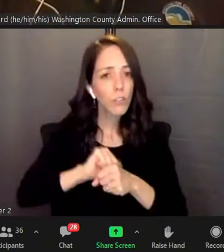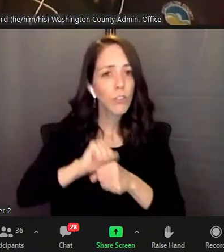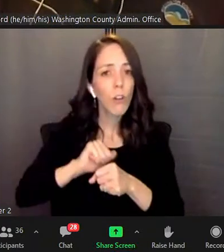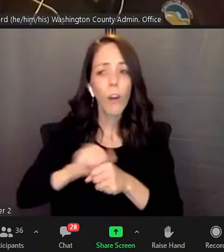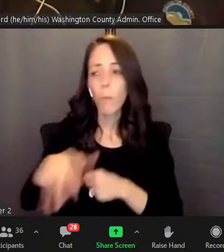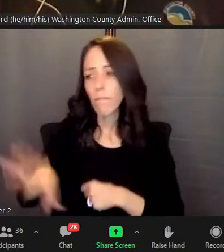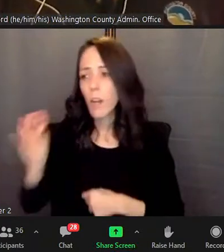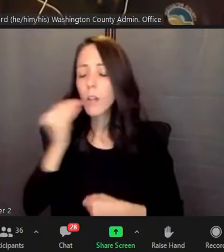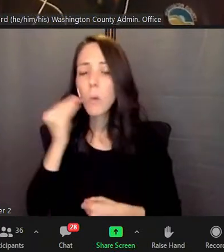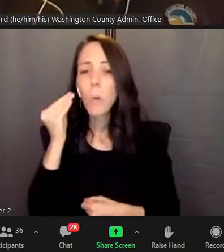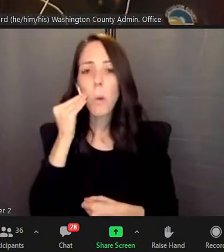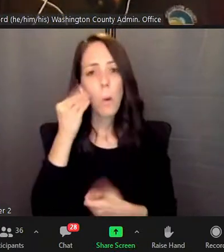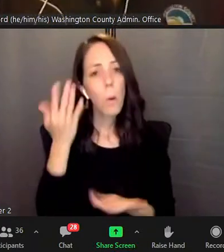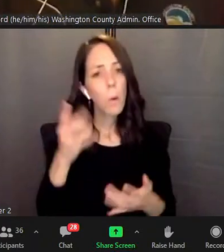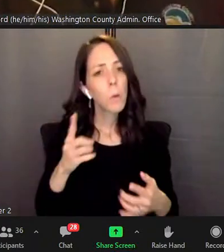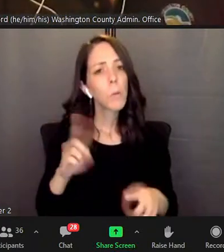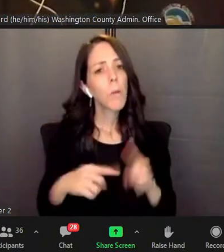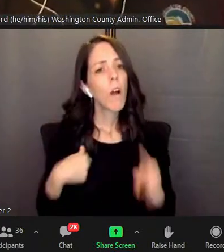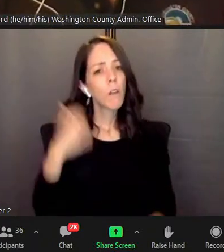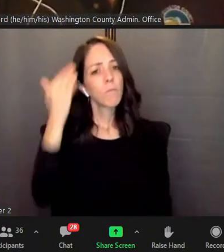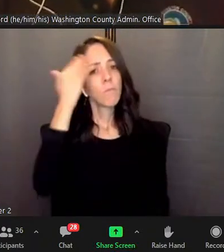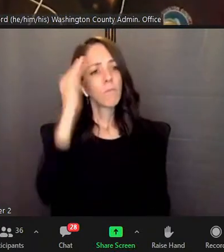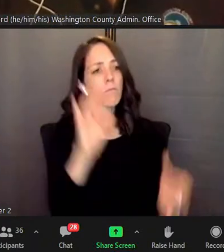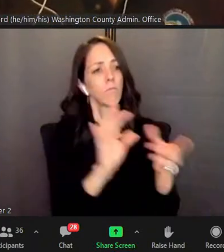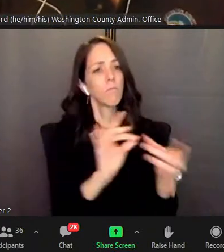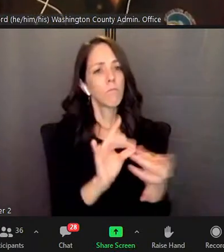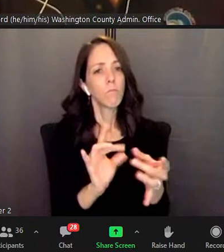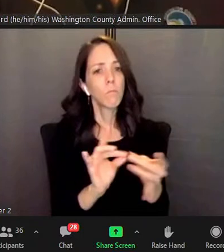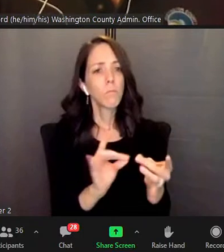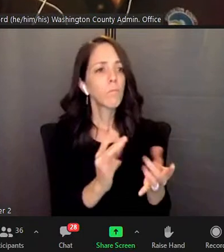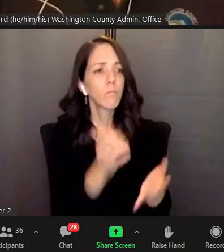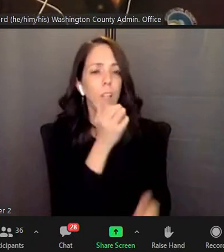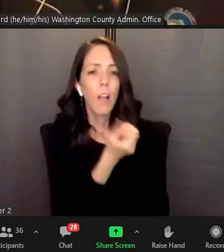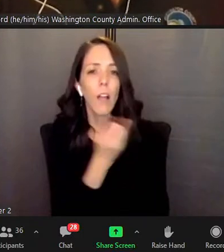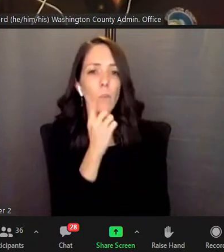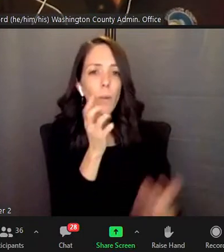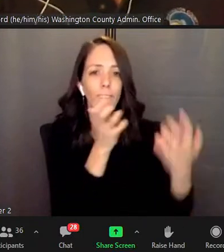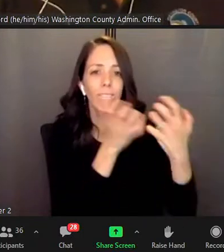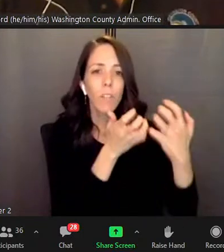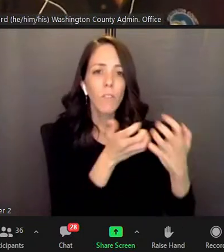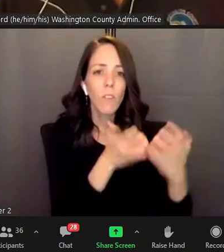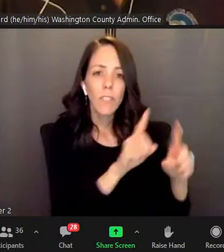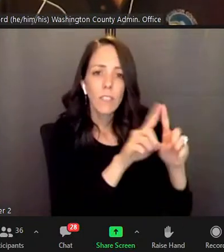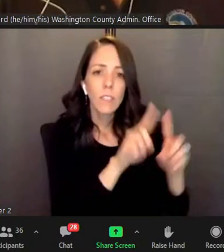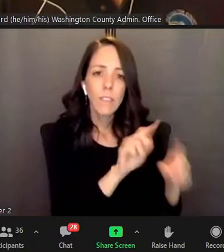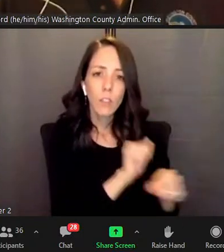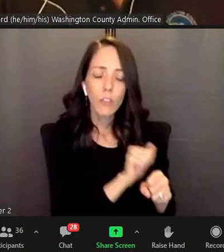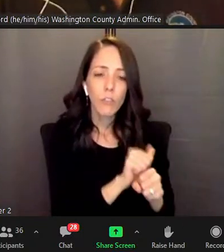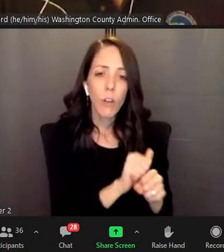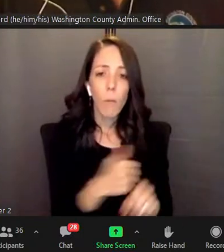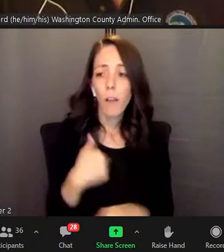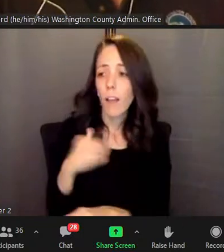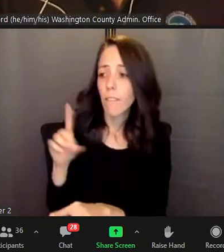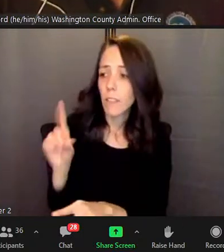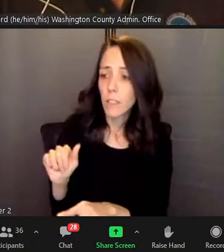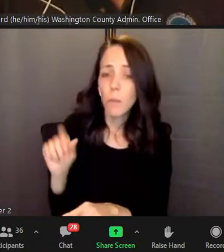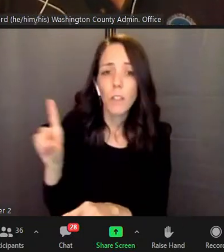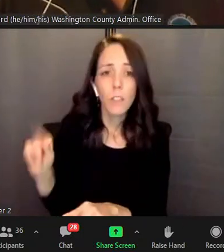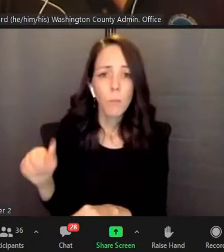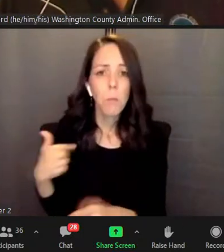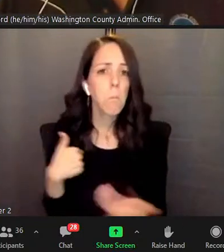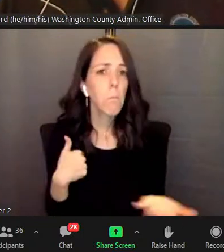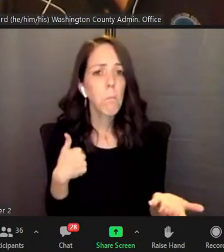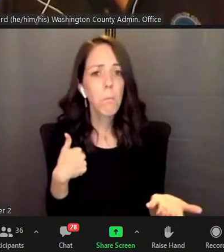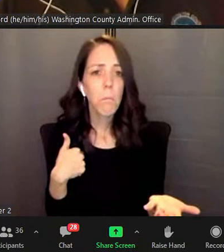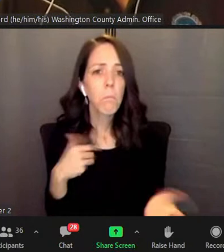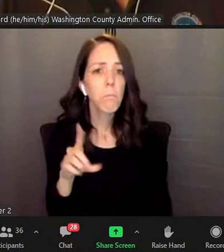well, not everybody's suited for certain kinds of things. We have people with various disabilities. I've never found that disability should